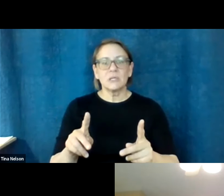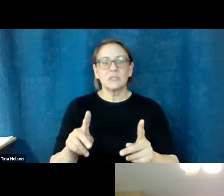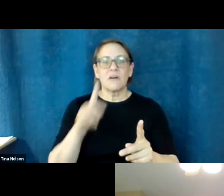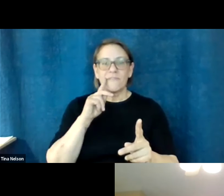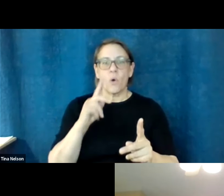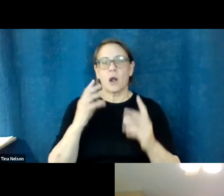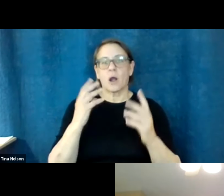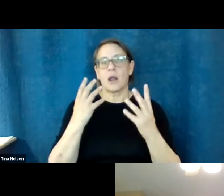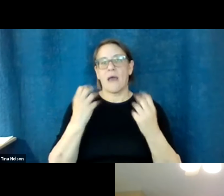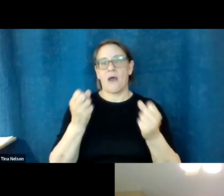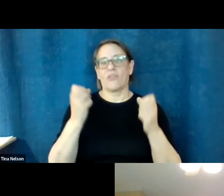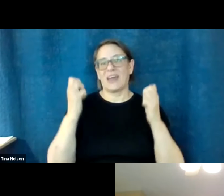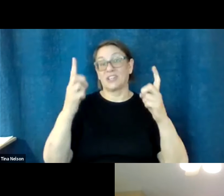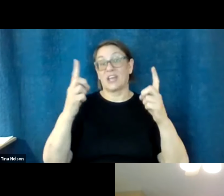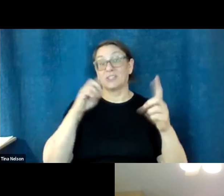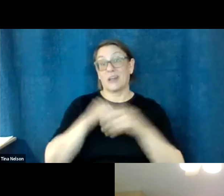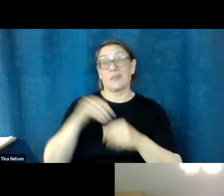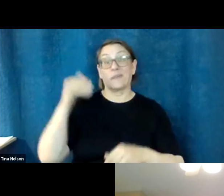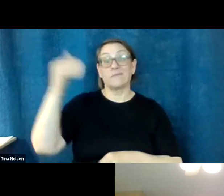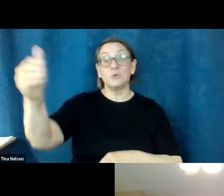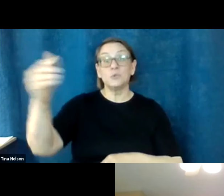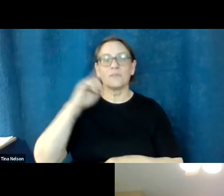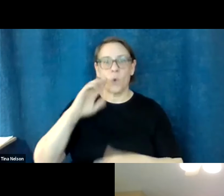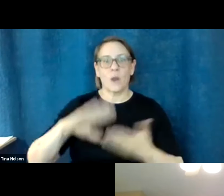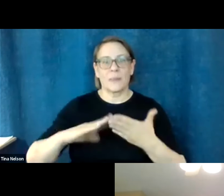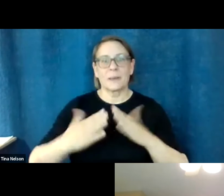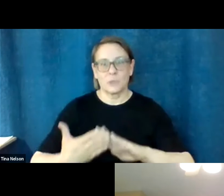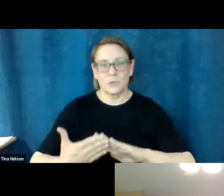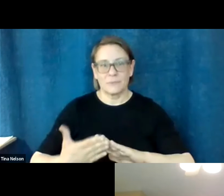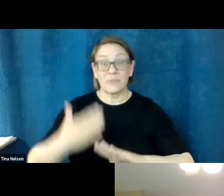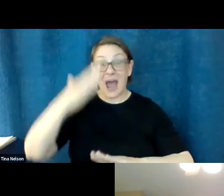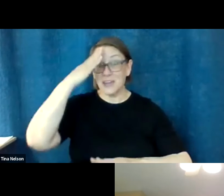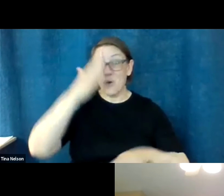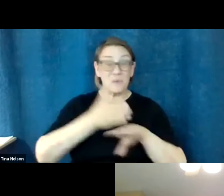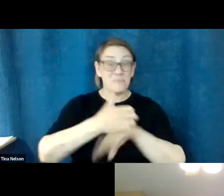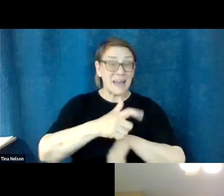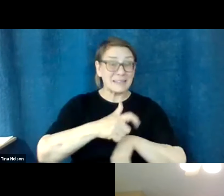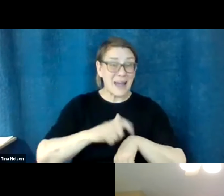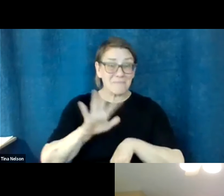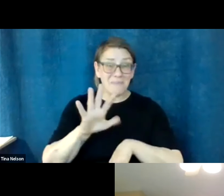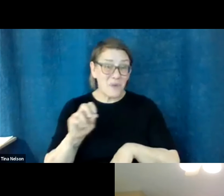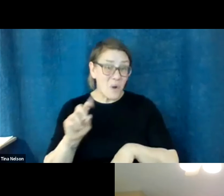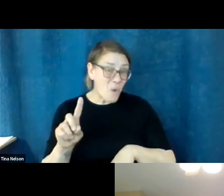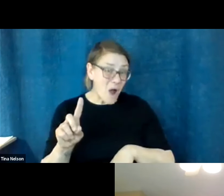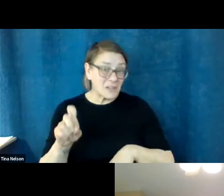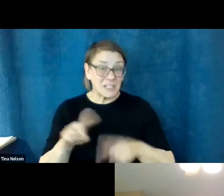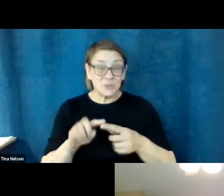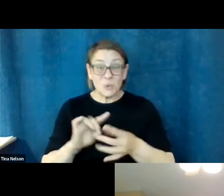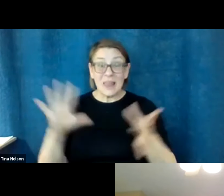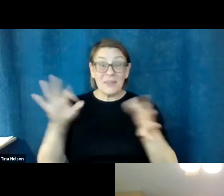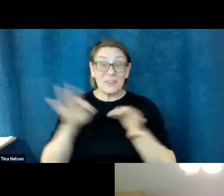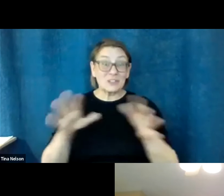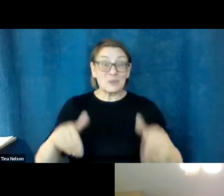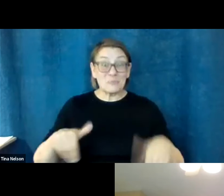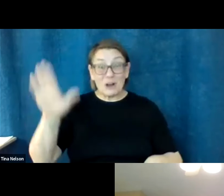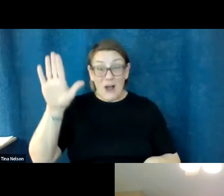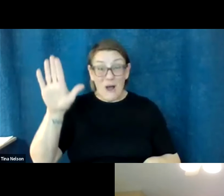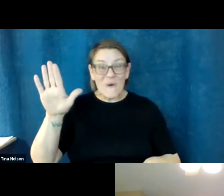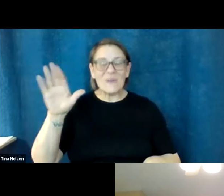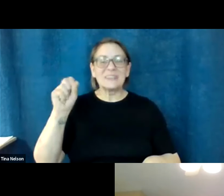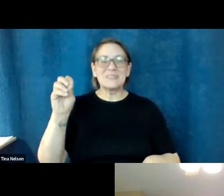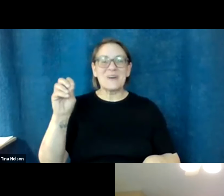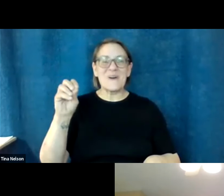for health education in the future for the community. So I know we're past time 501 and we need to let the interpreter go. Um,